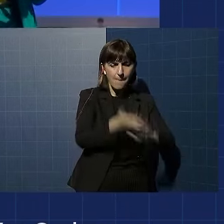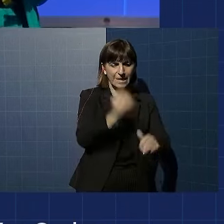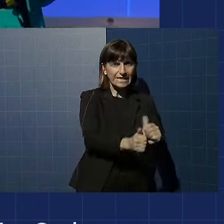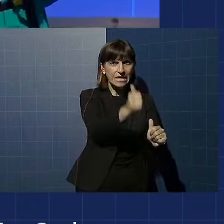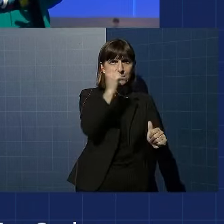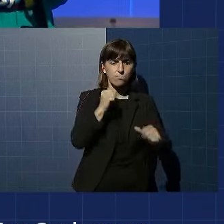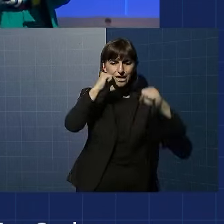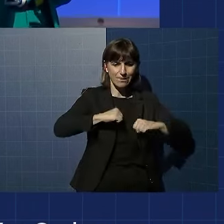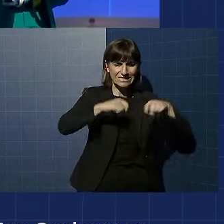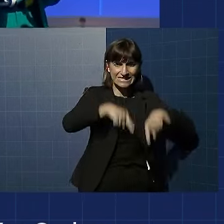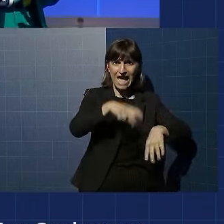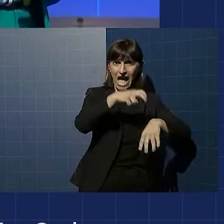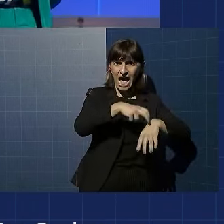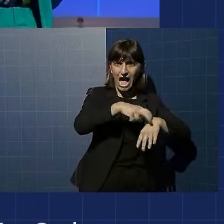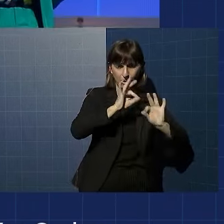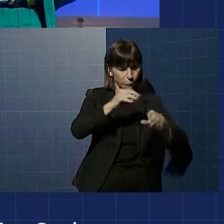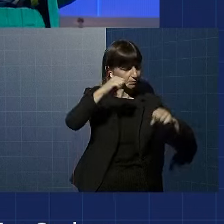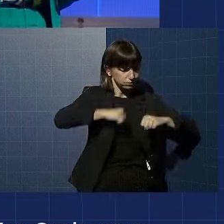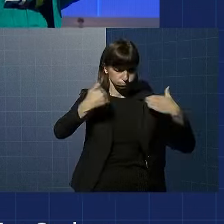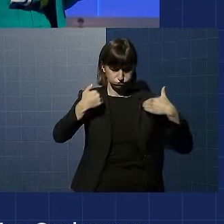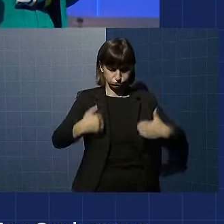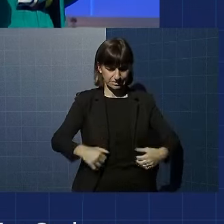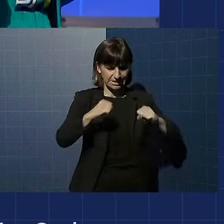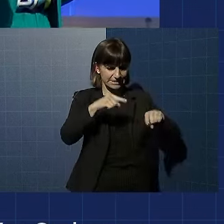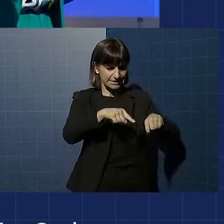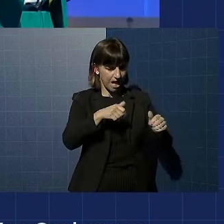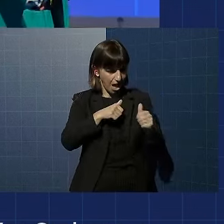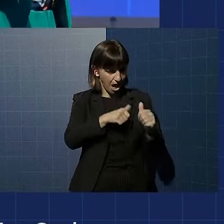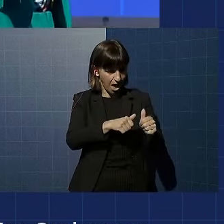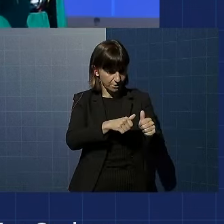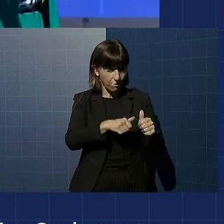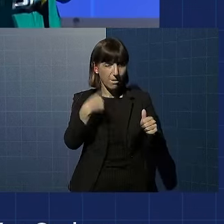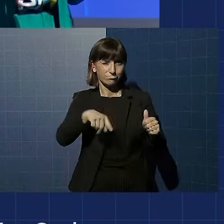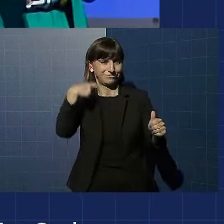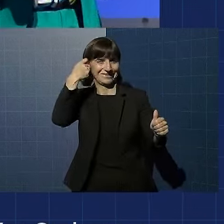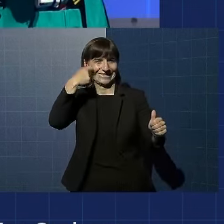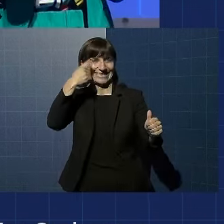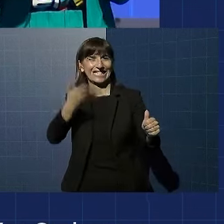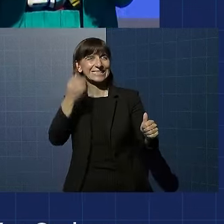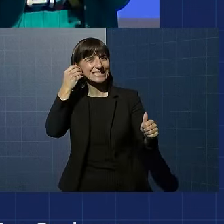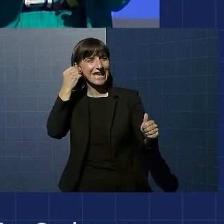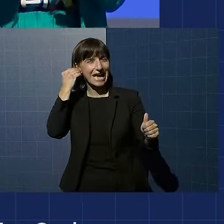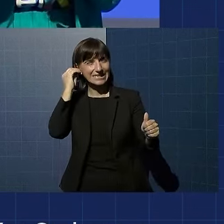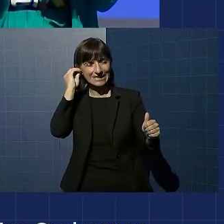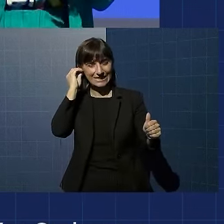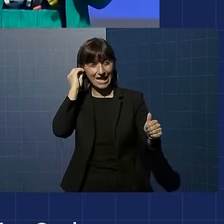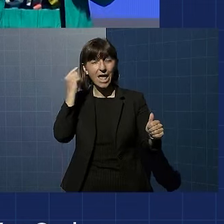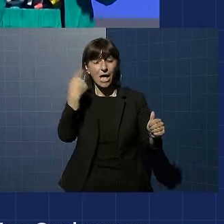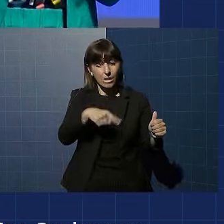We don't have that capacity very often. And this can also really help us to understand better how